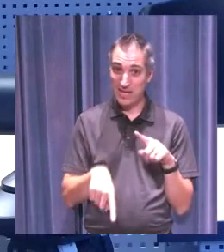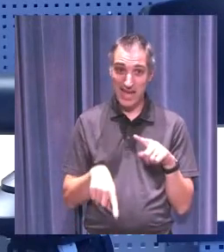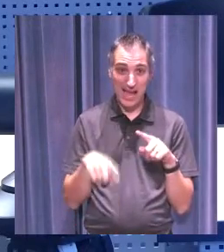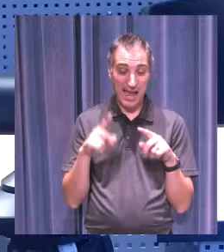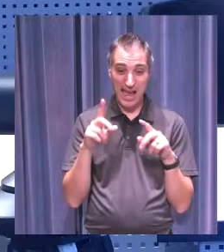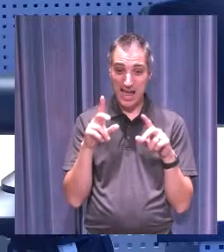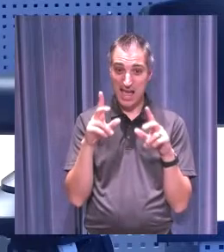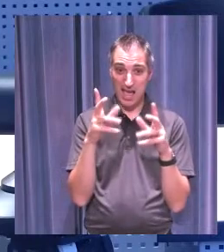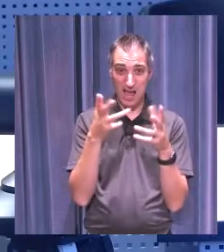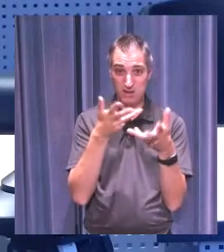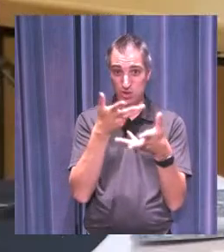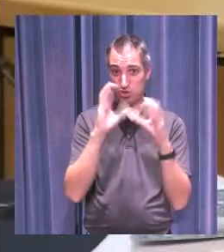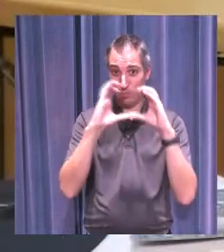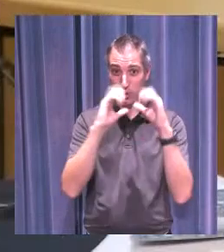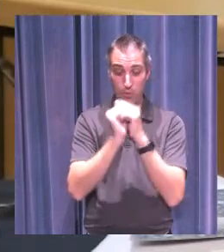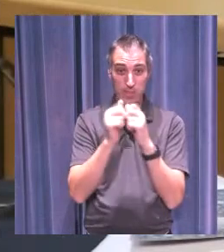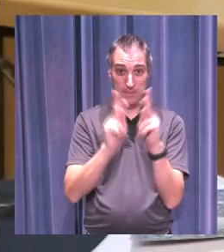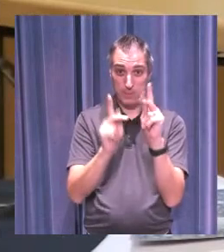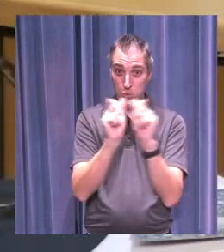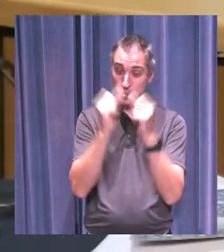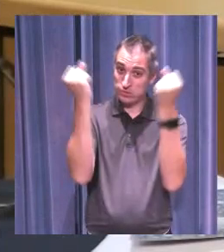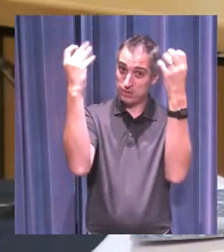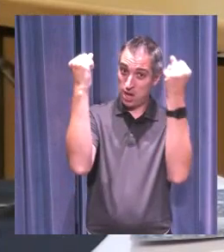who are signing for assistance.